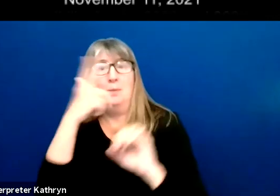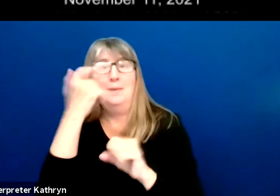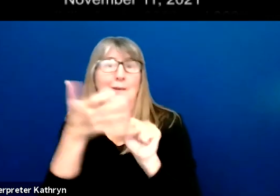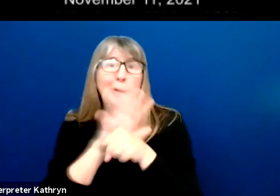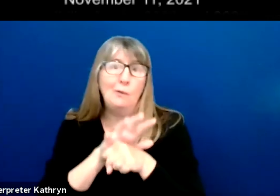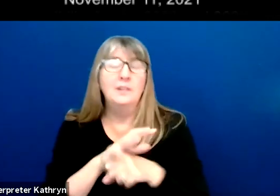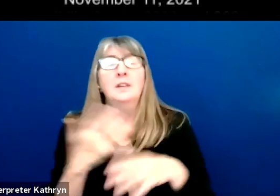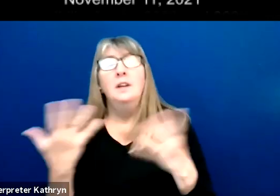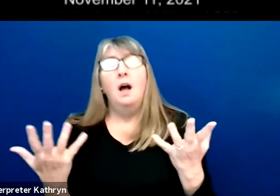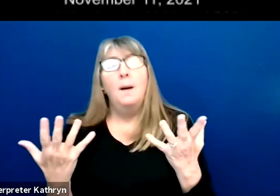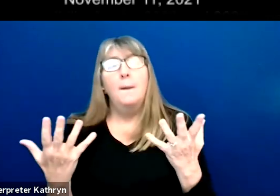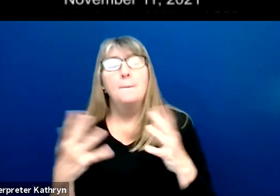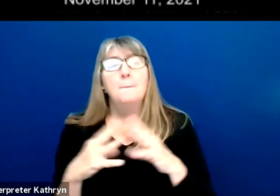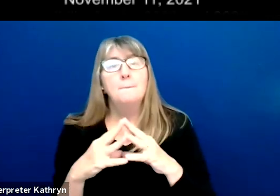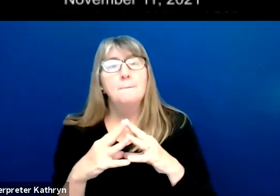COVID-19.